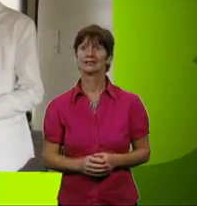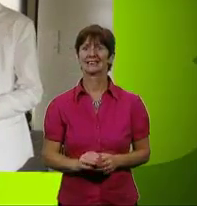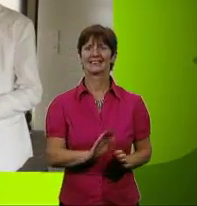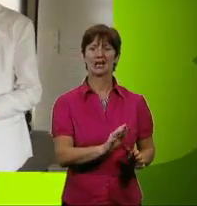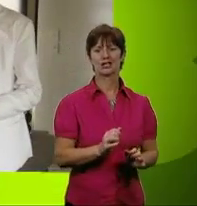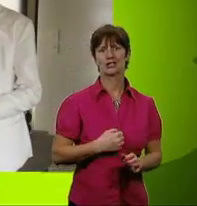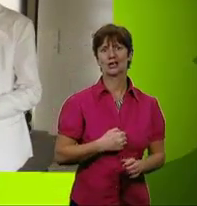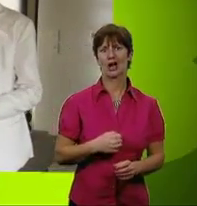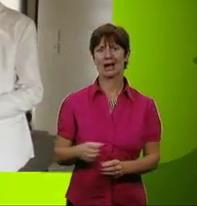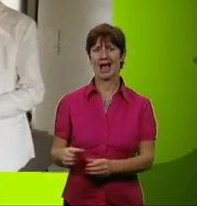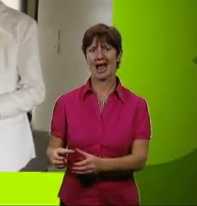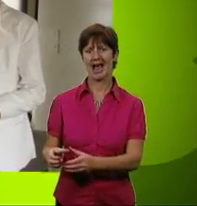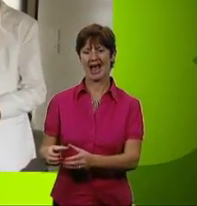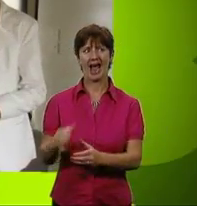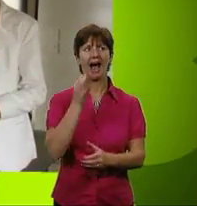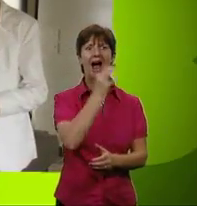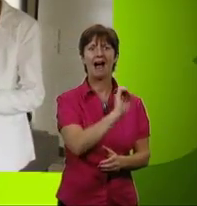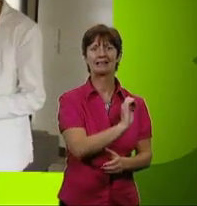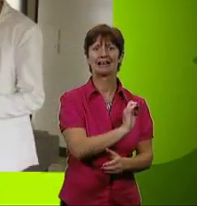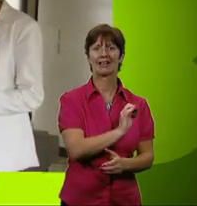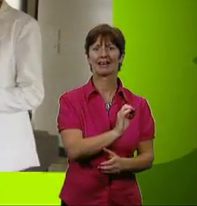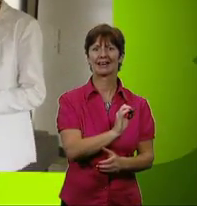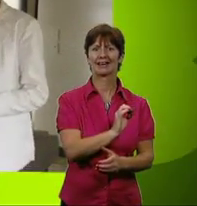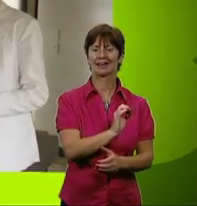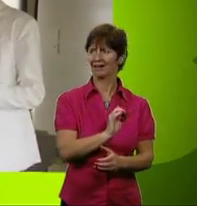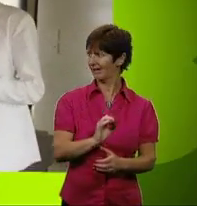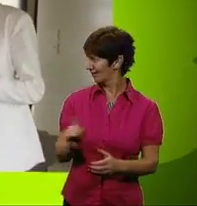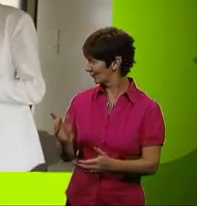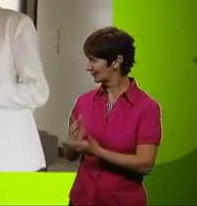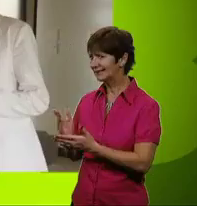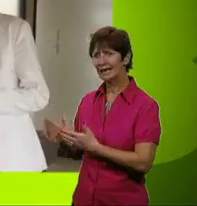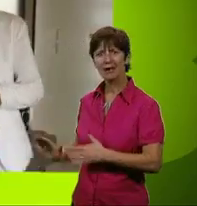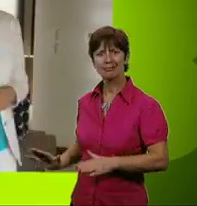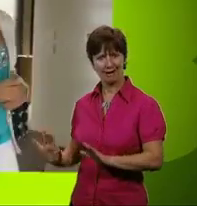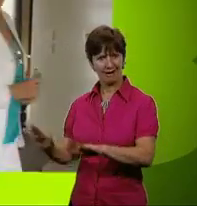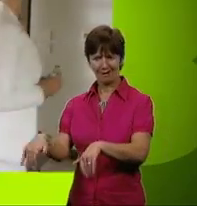Sorry I took them without asking. Hey, you tidied up. We're quits.